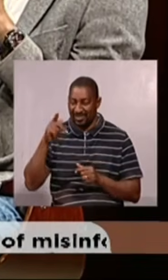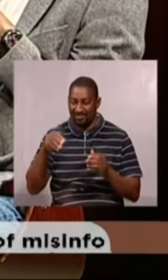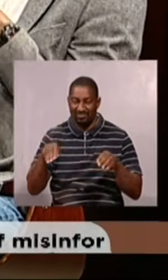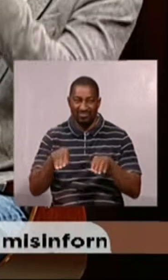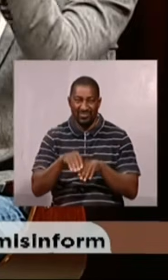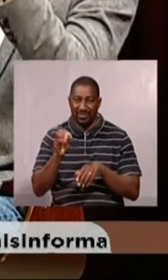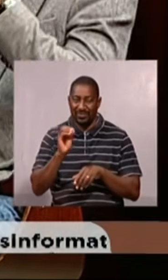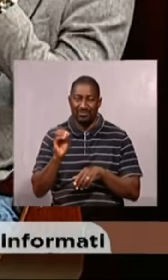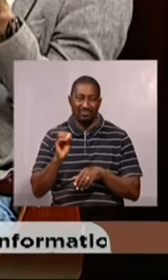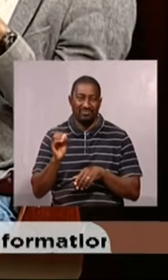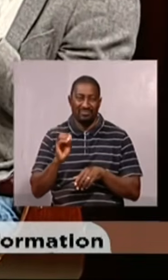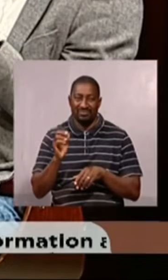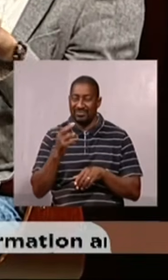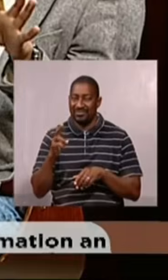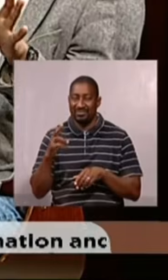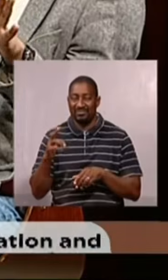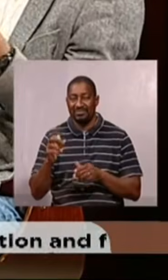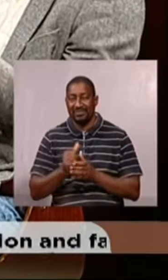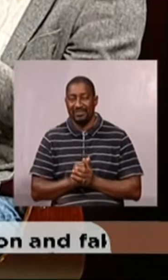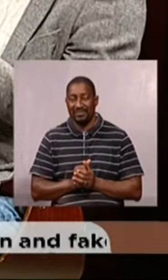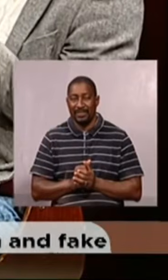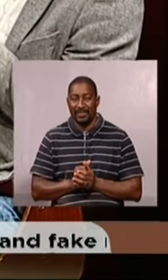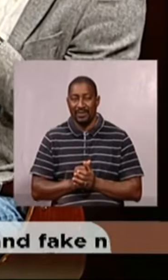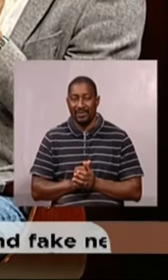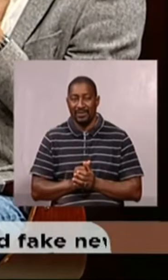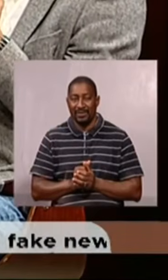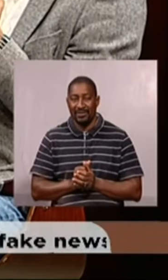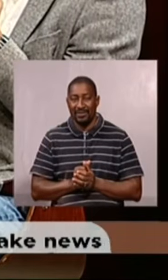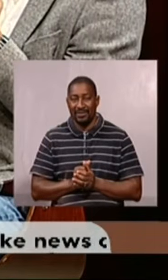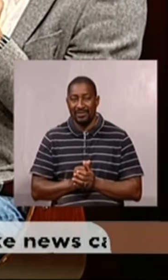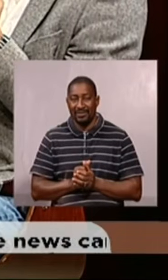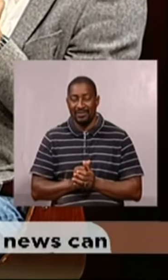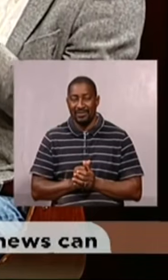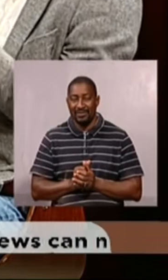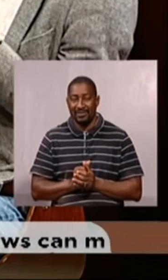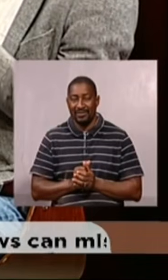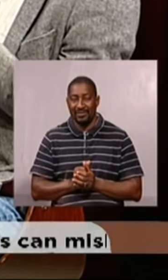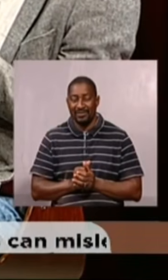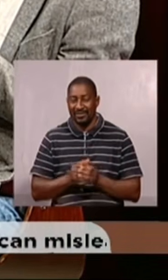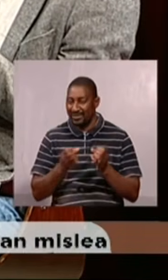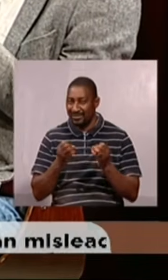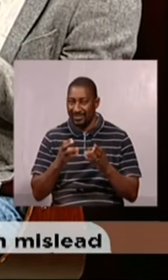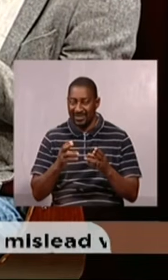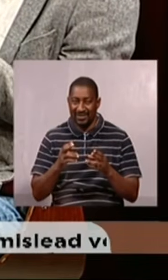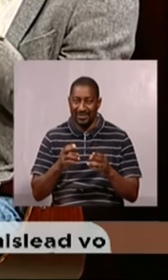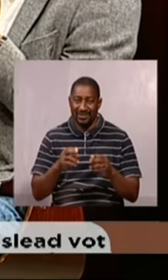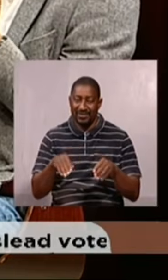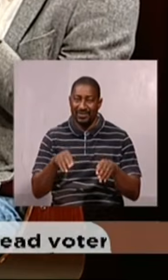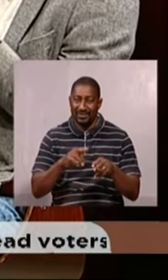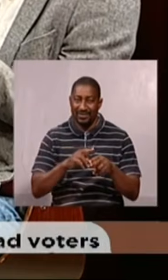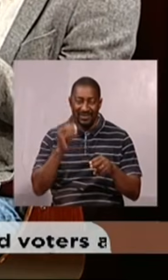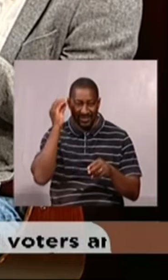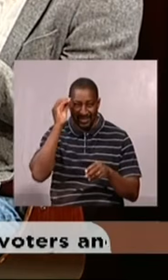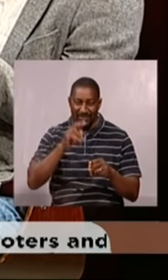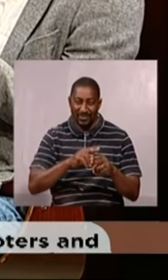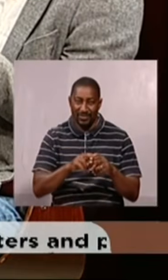all across the social media platforms. Most of them are not verified, which is actually, as a political party in a country,